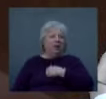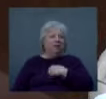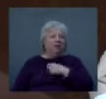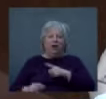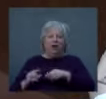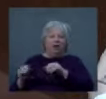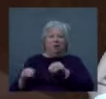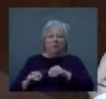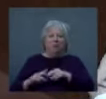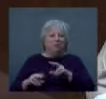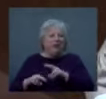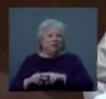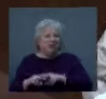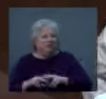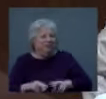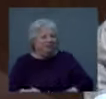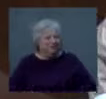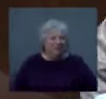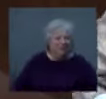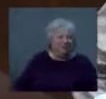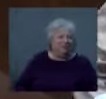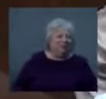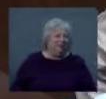can't move my chair up.